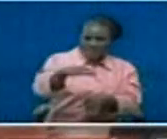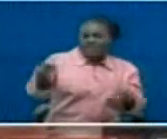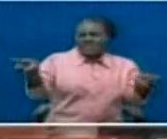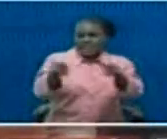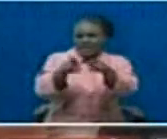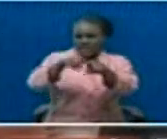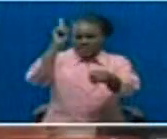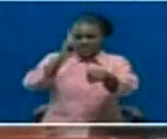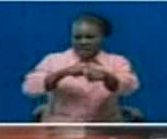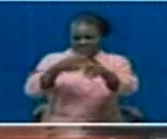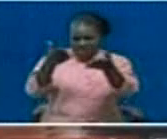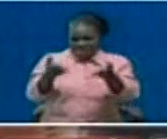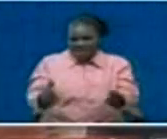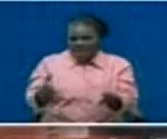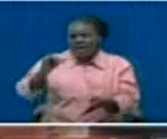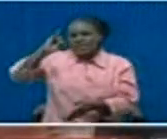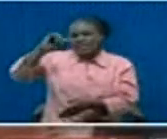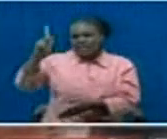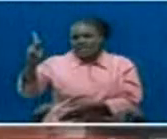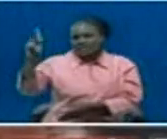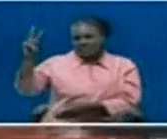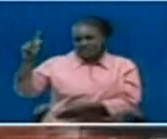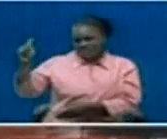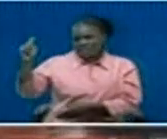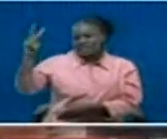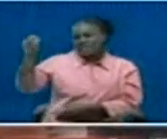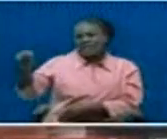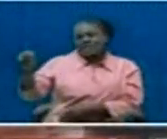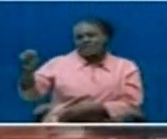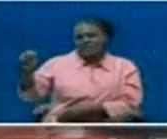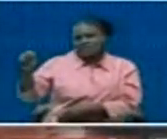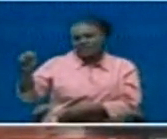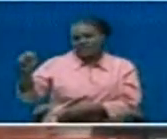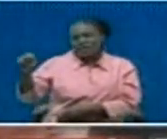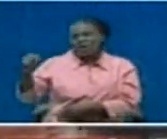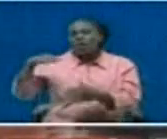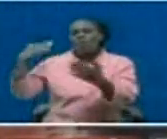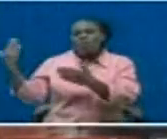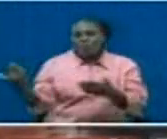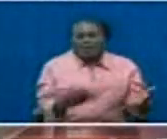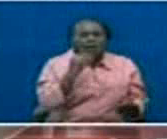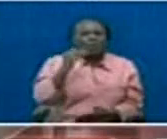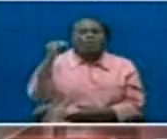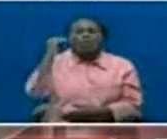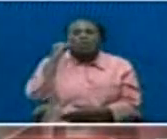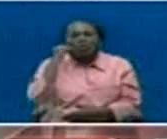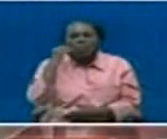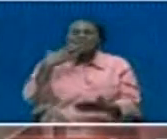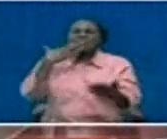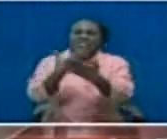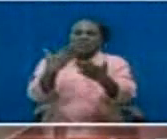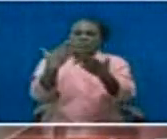time, right here on Kenya's television network, KTN. Welcome home, ladies. Thanks for joining